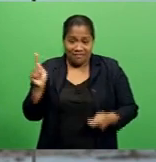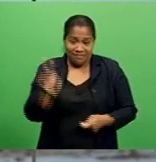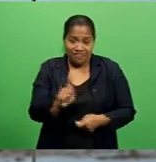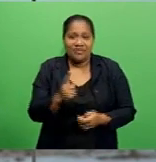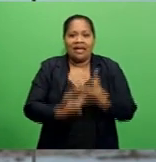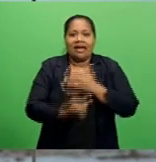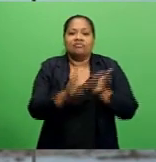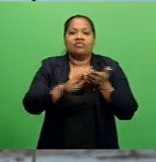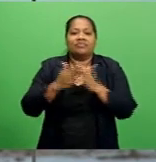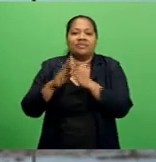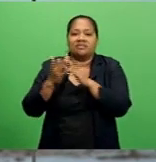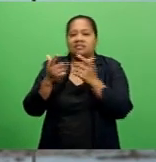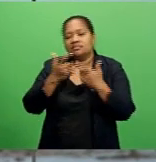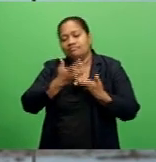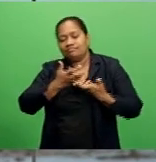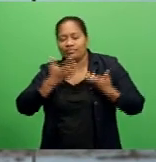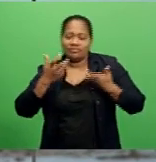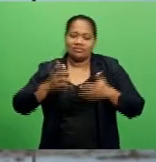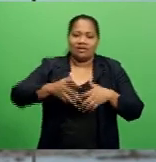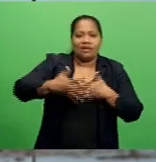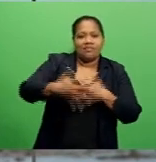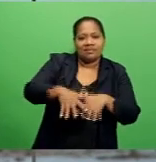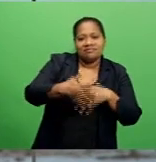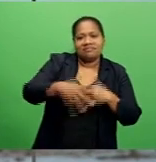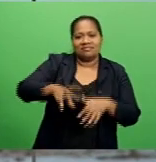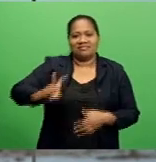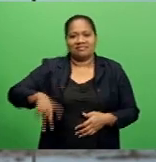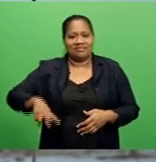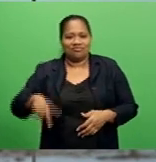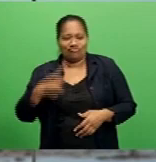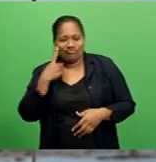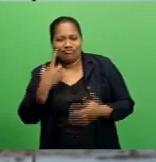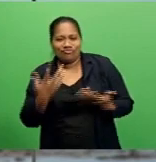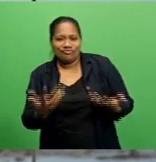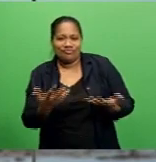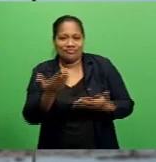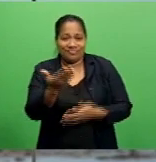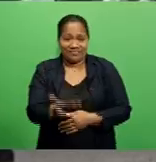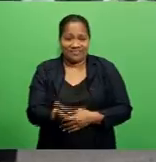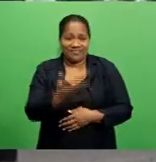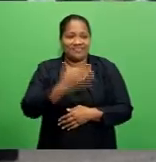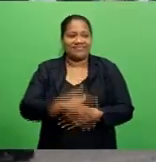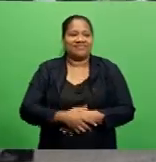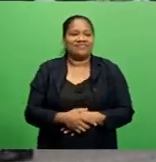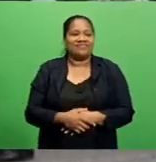renowned marching and dancing skills. Eleanor Turangaiviu has more.